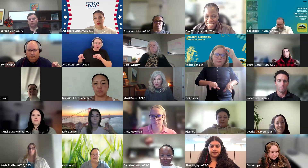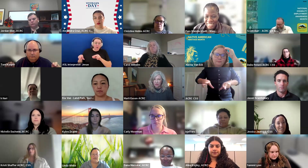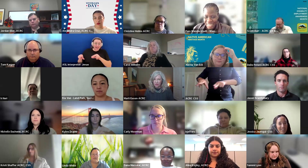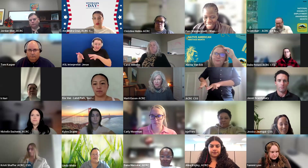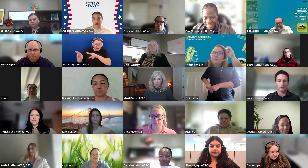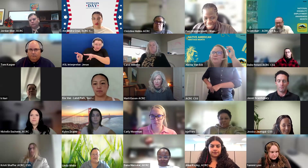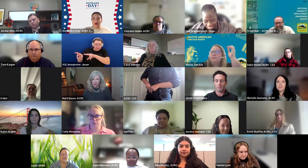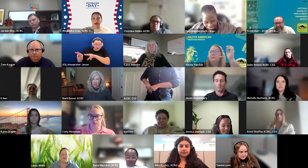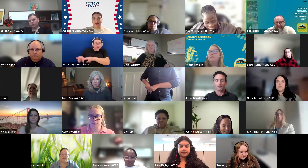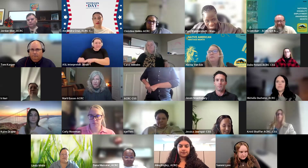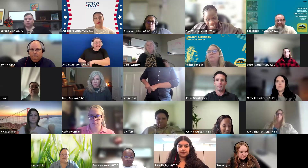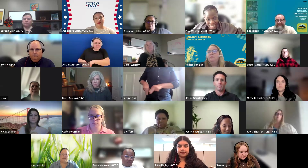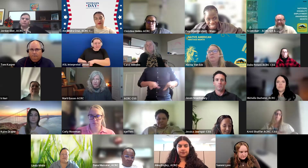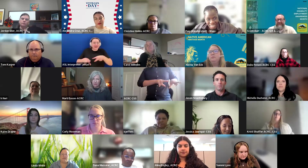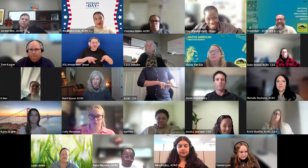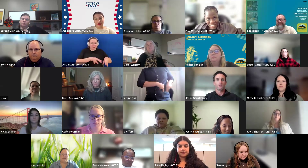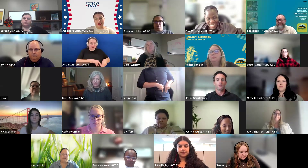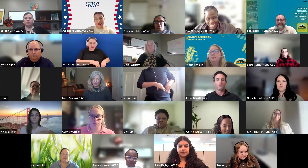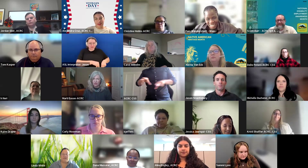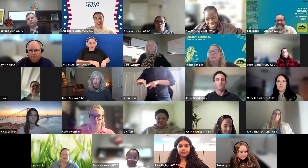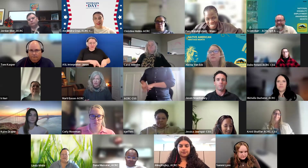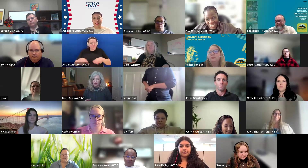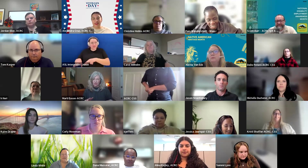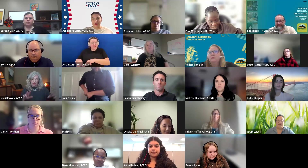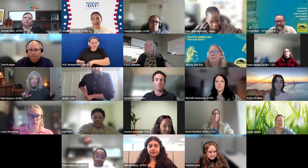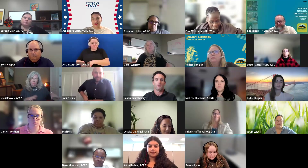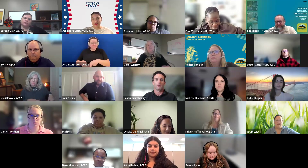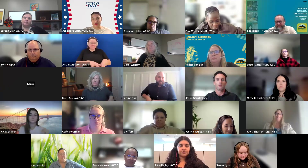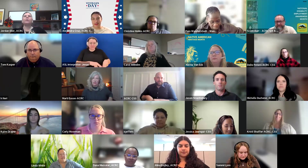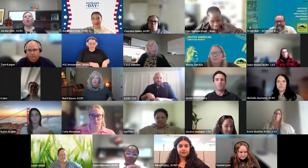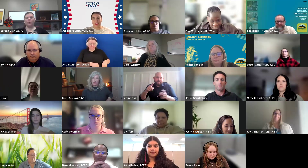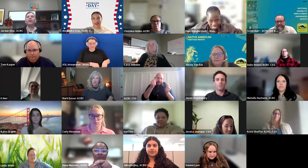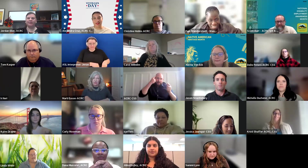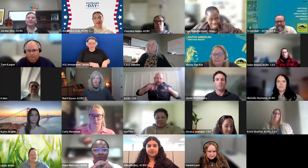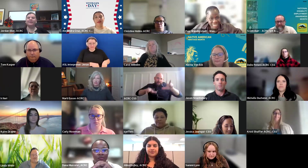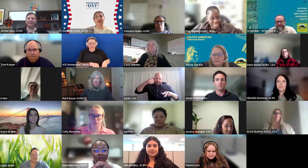do it on your waist. So it's like the suspenders.